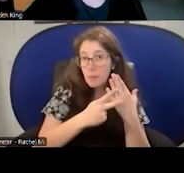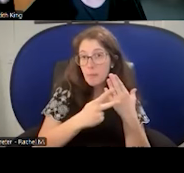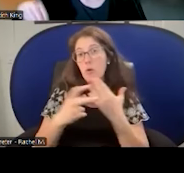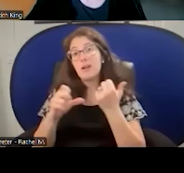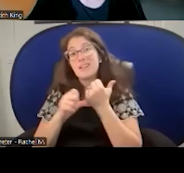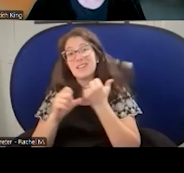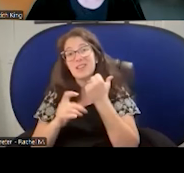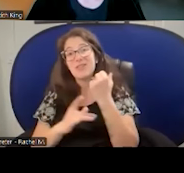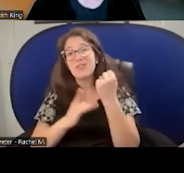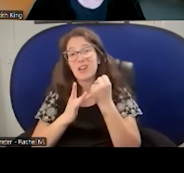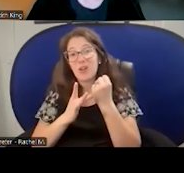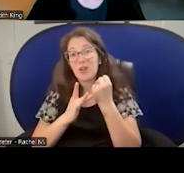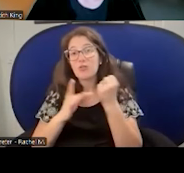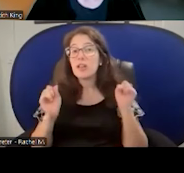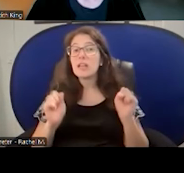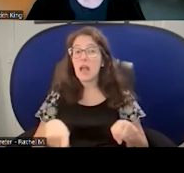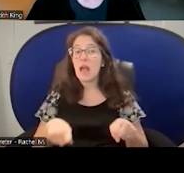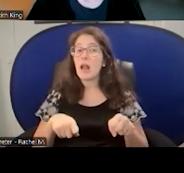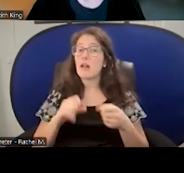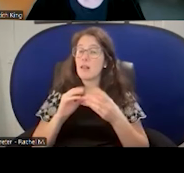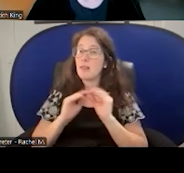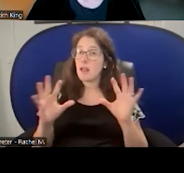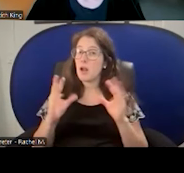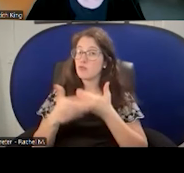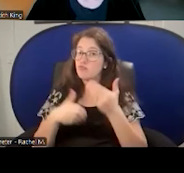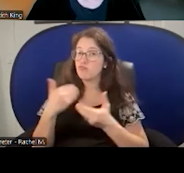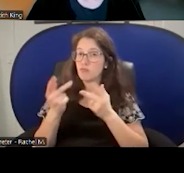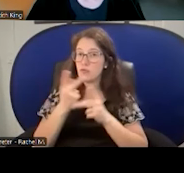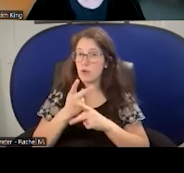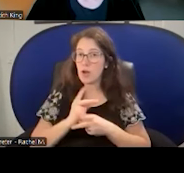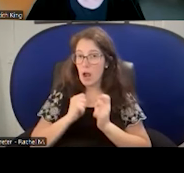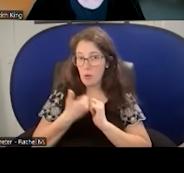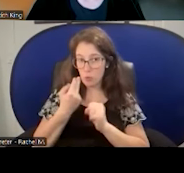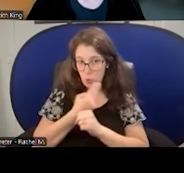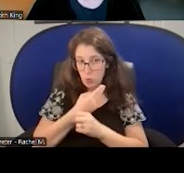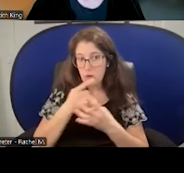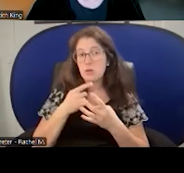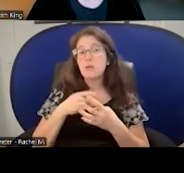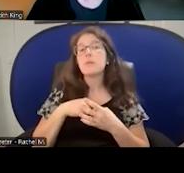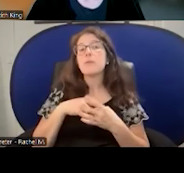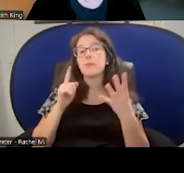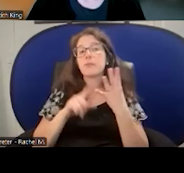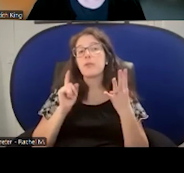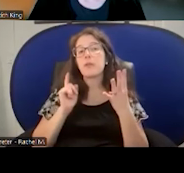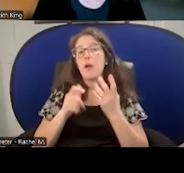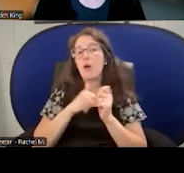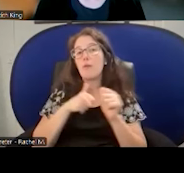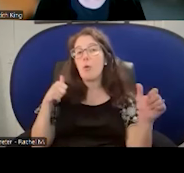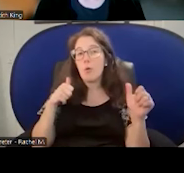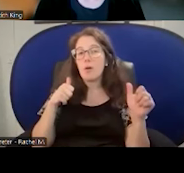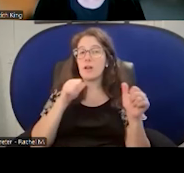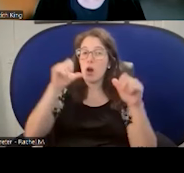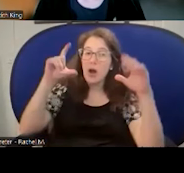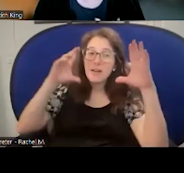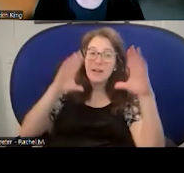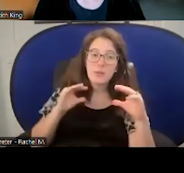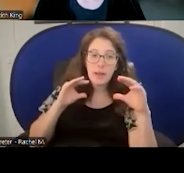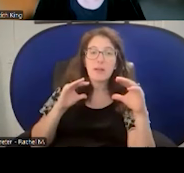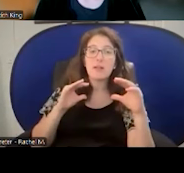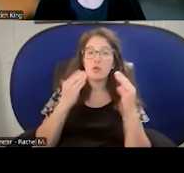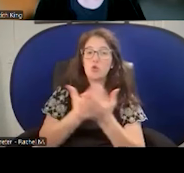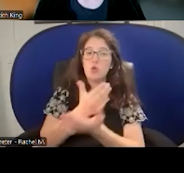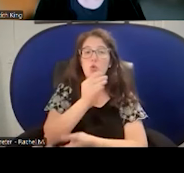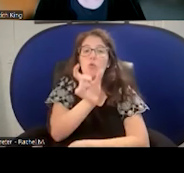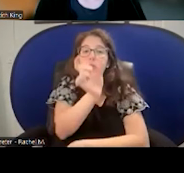through in a clear pathway, and avoiding unexpected new tabs or new windows without